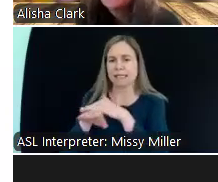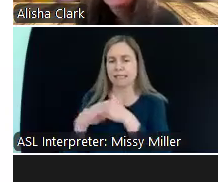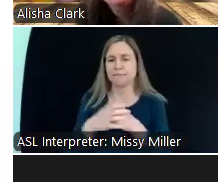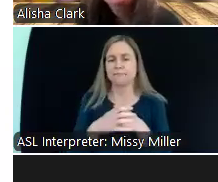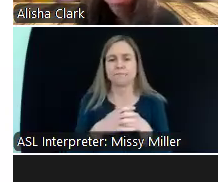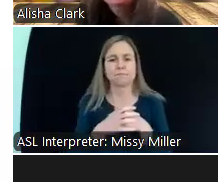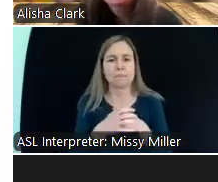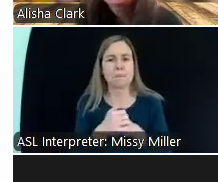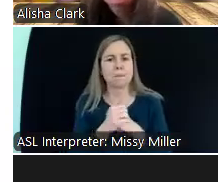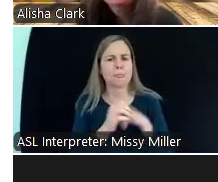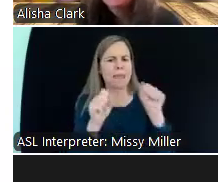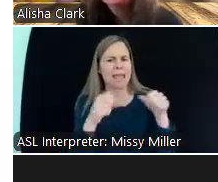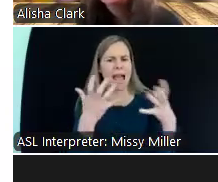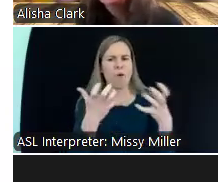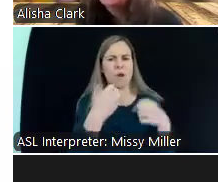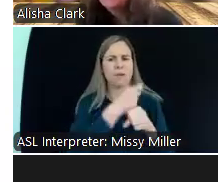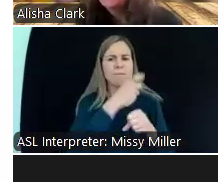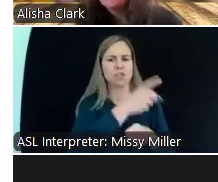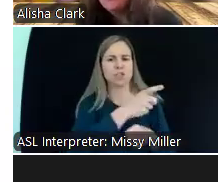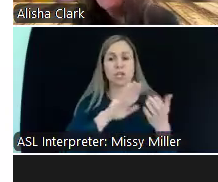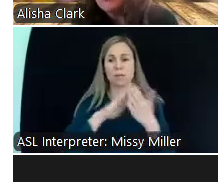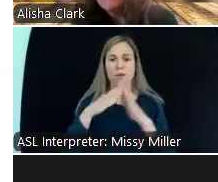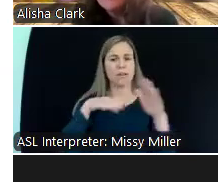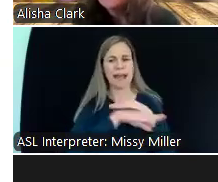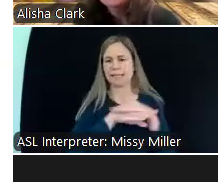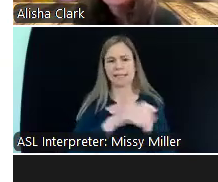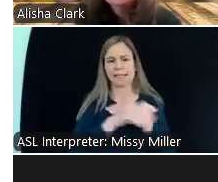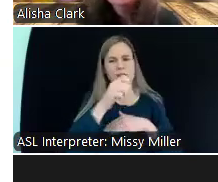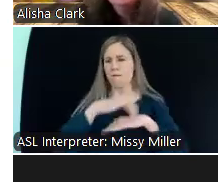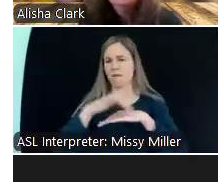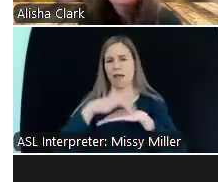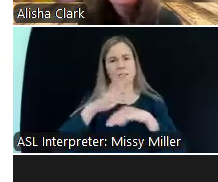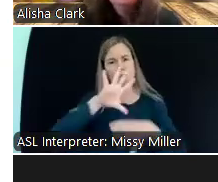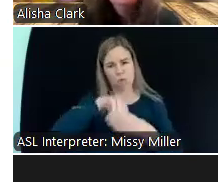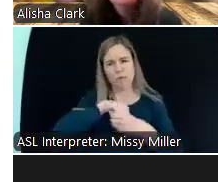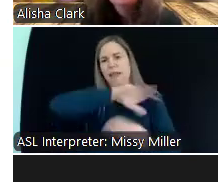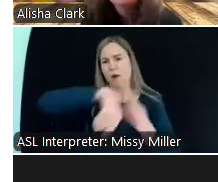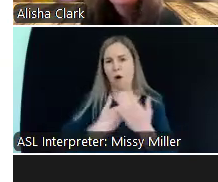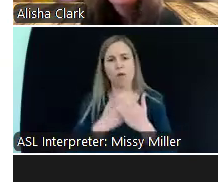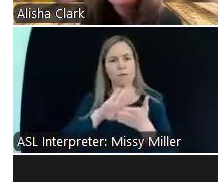Just wanting to make sure because community access isn't available in all of our waivers.